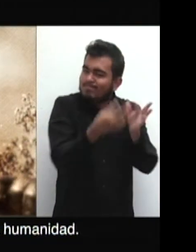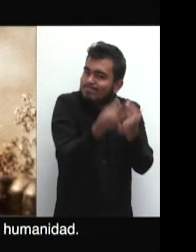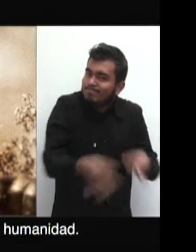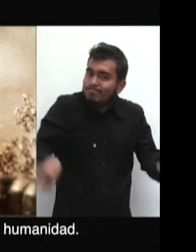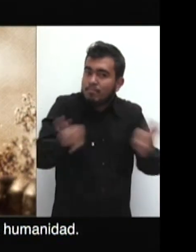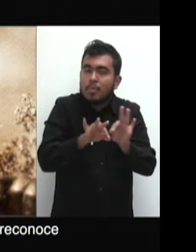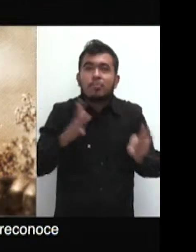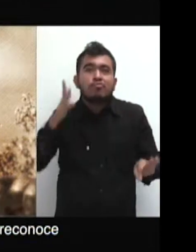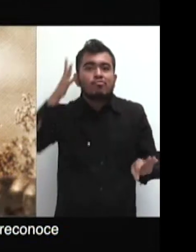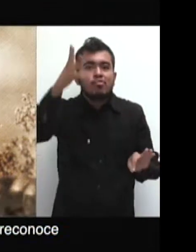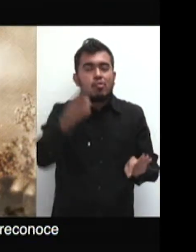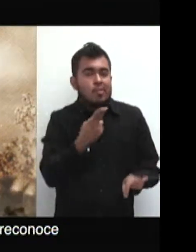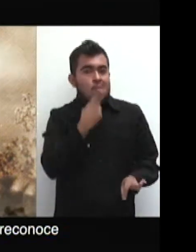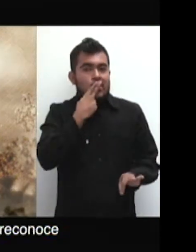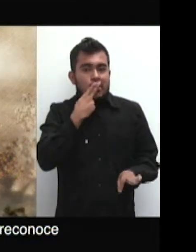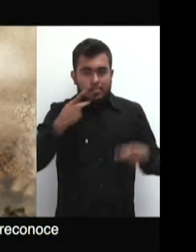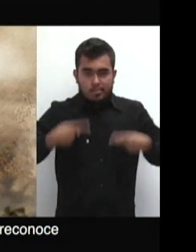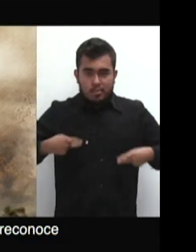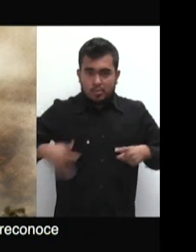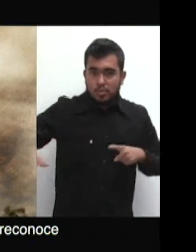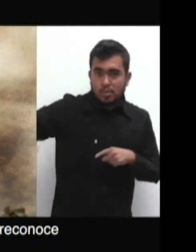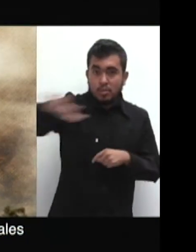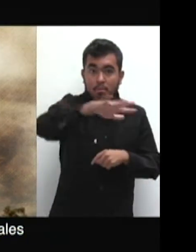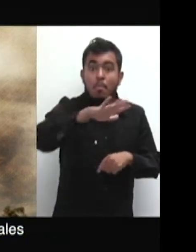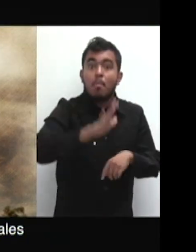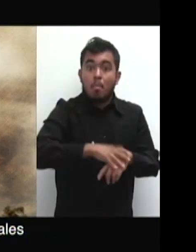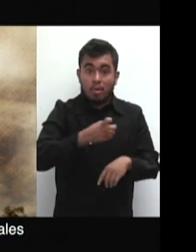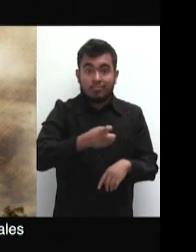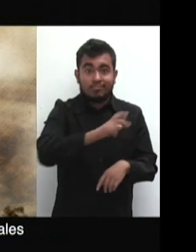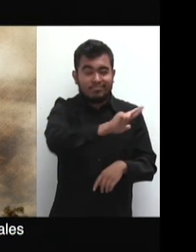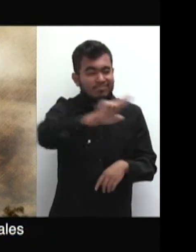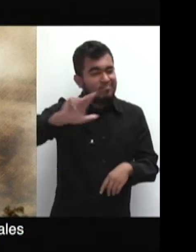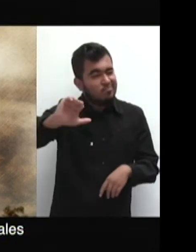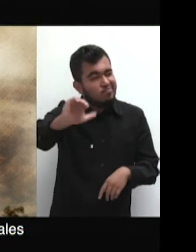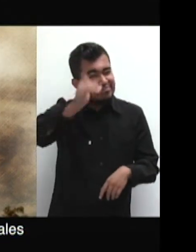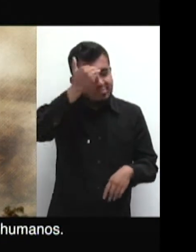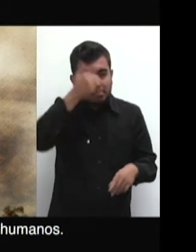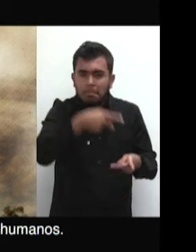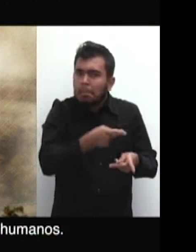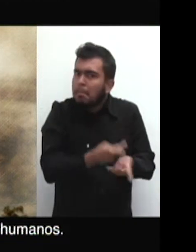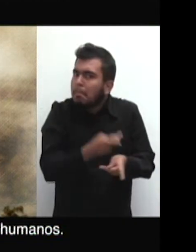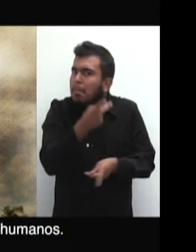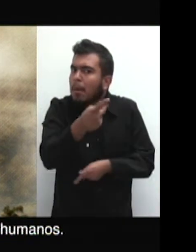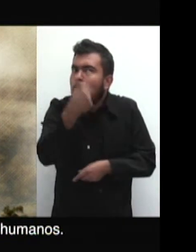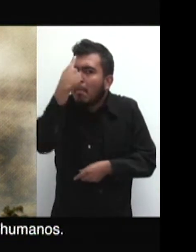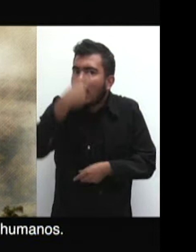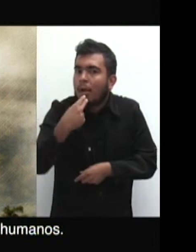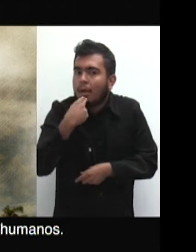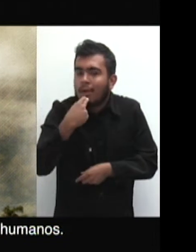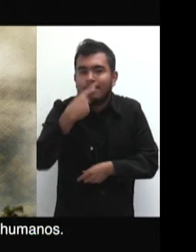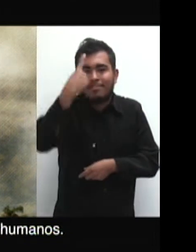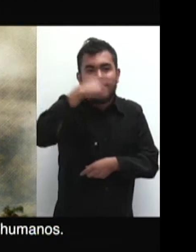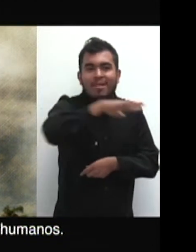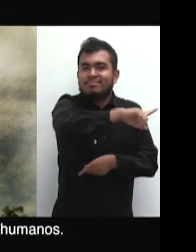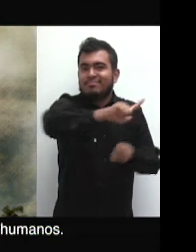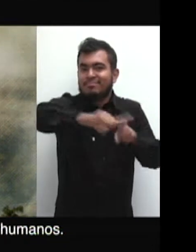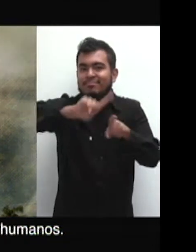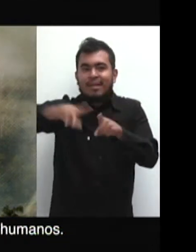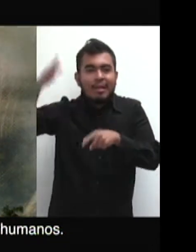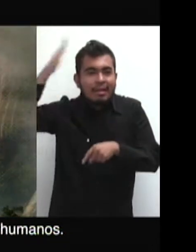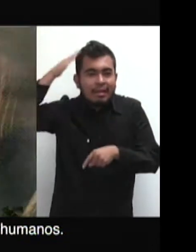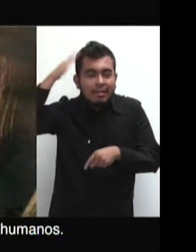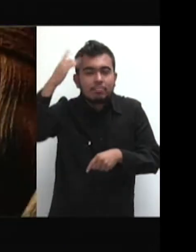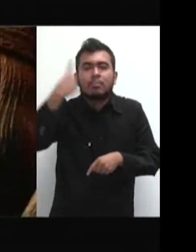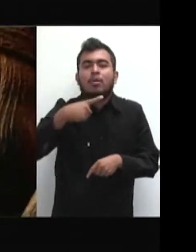para la humanidad. Es por ello que este premio reconoce a aquellos líderes sociales que luchan por los derechos humanos.